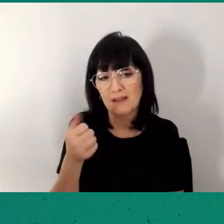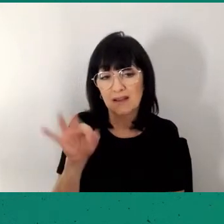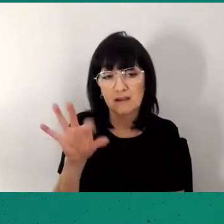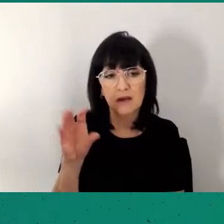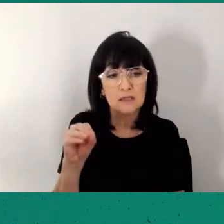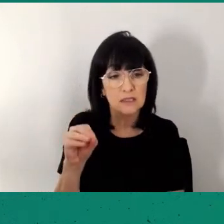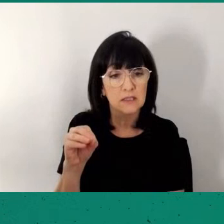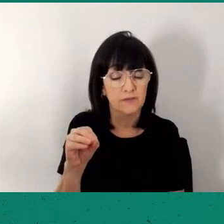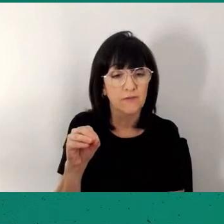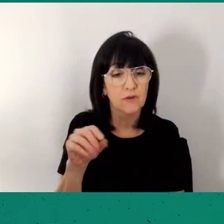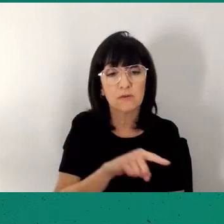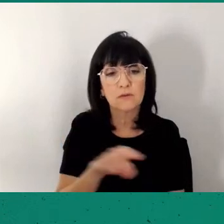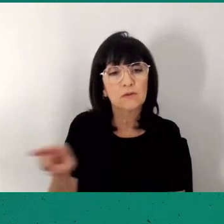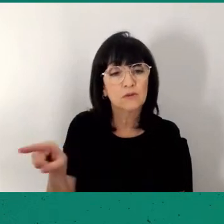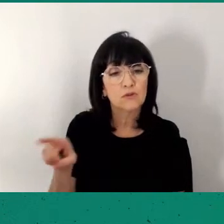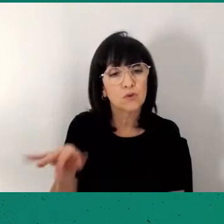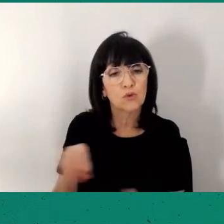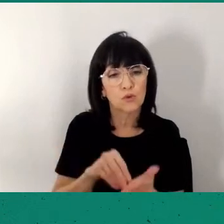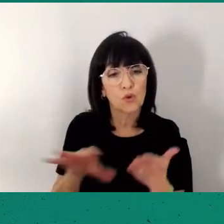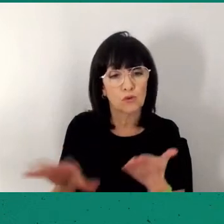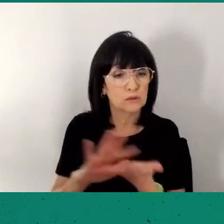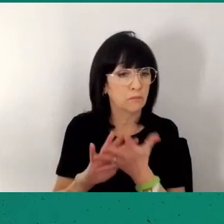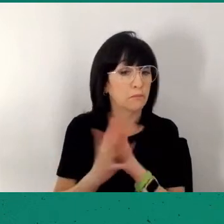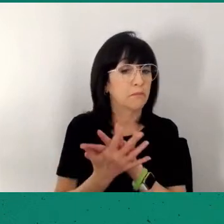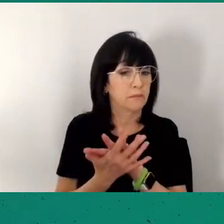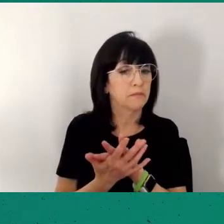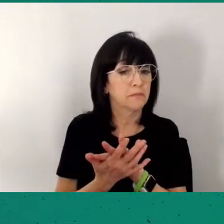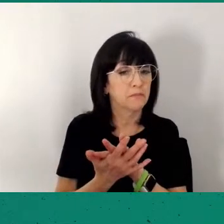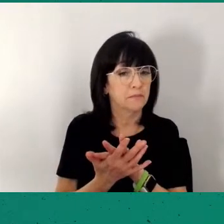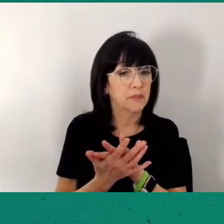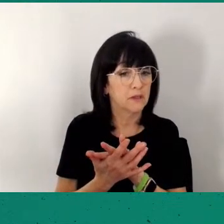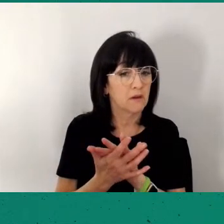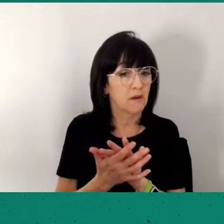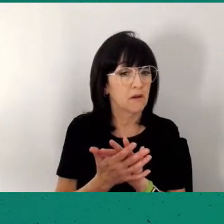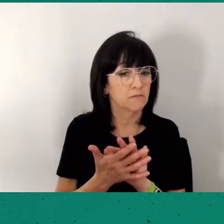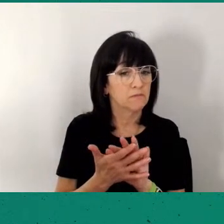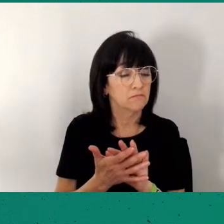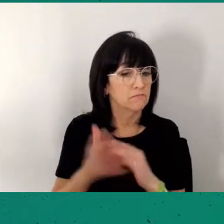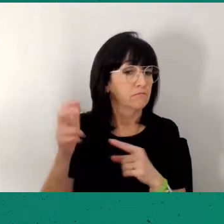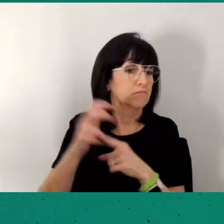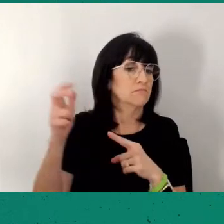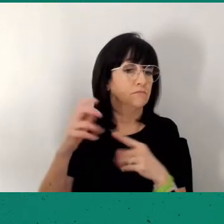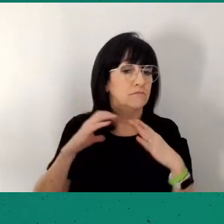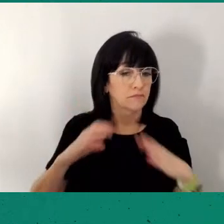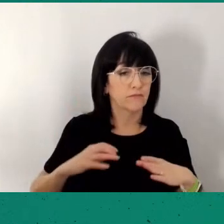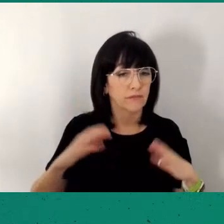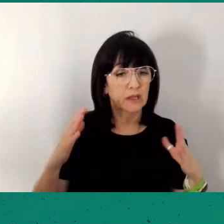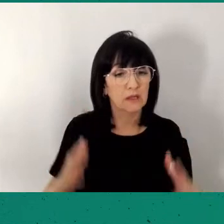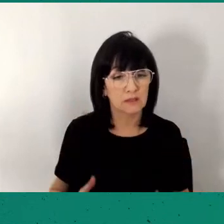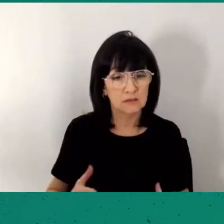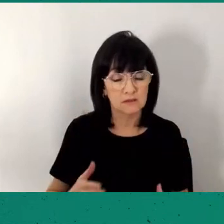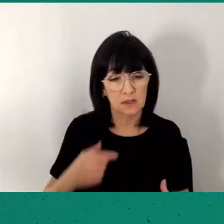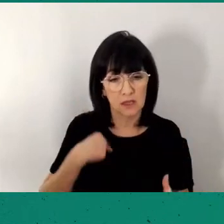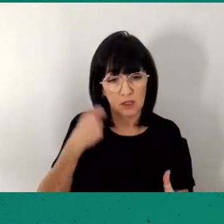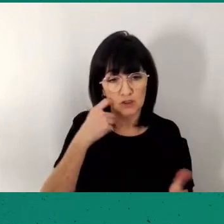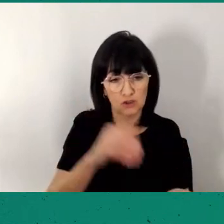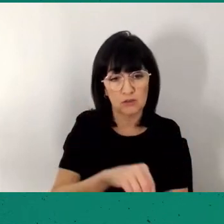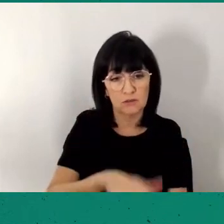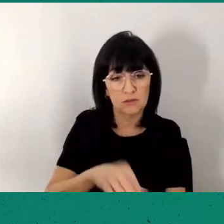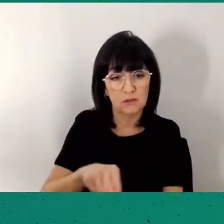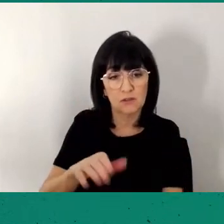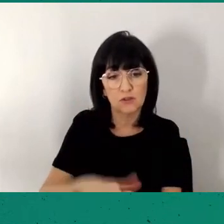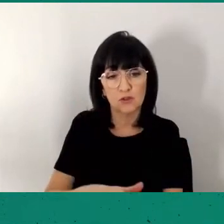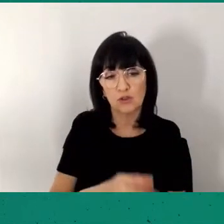who actually became model citizens. As a matter of fact, I just wrote down a few names of them, and one of them was